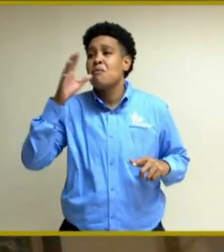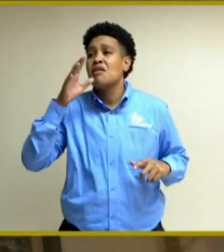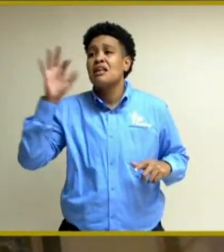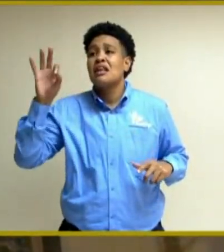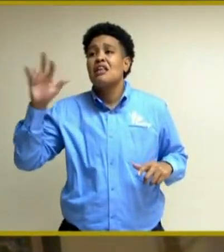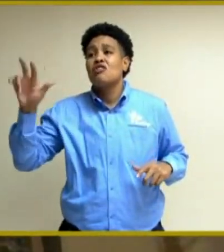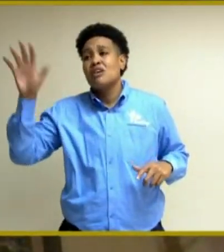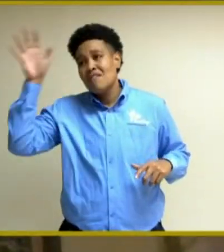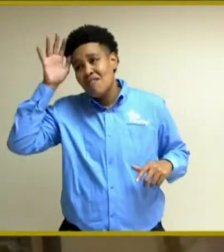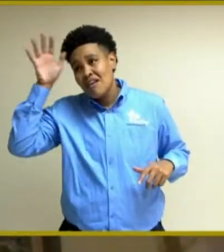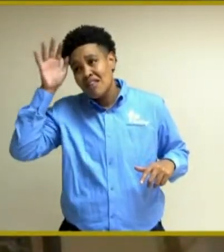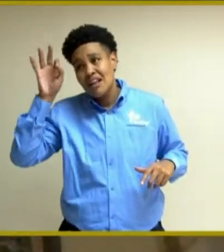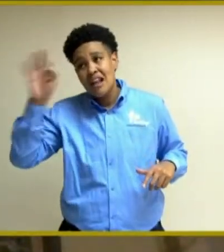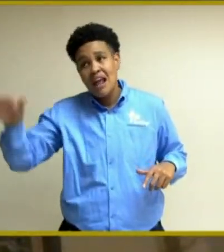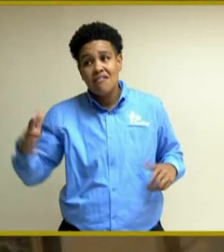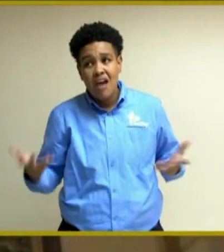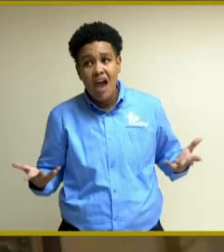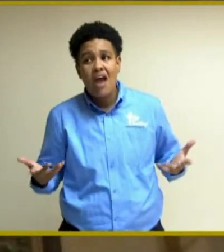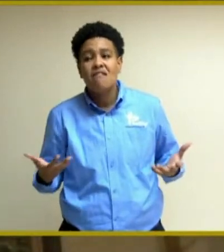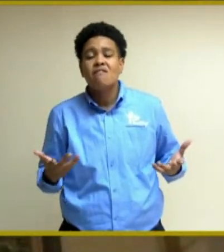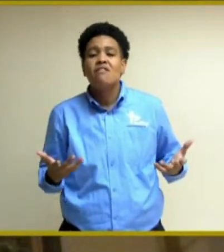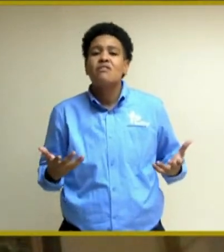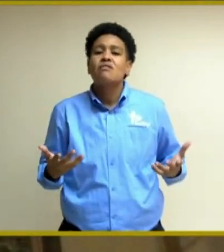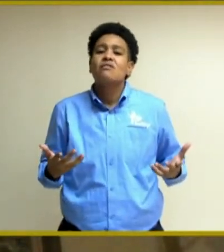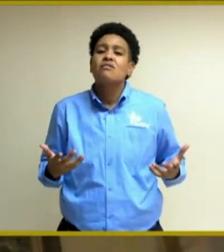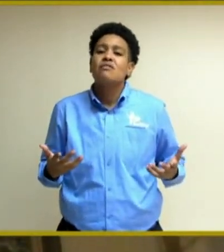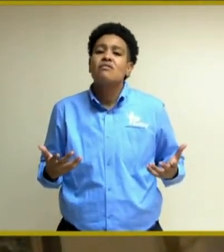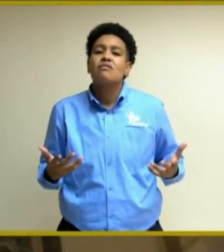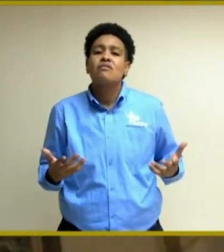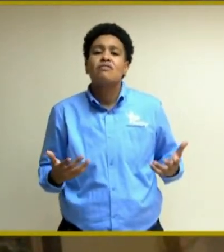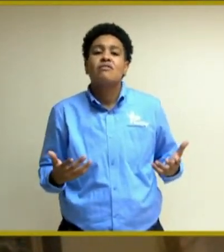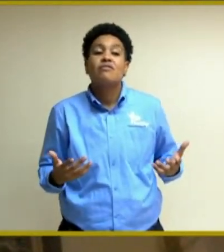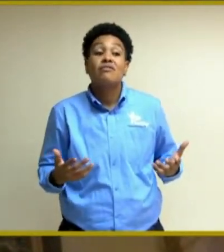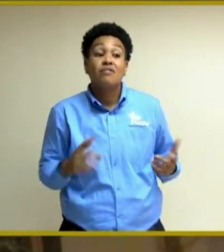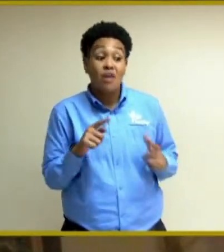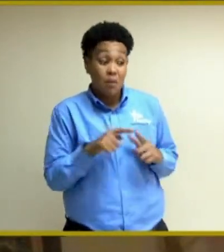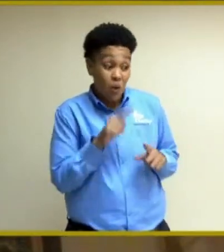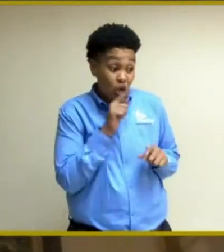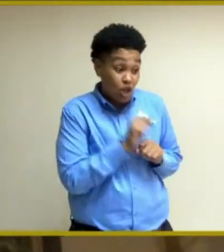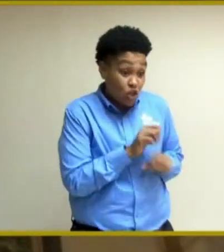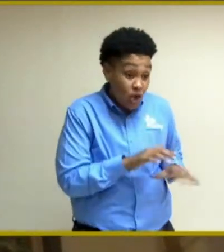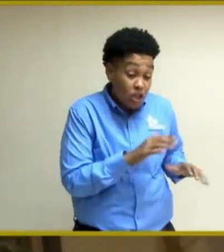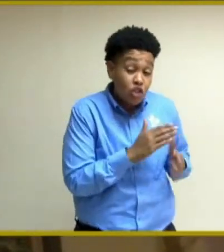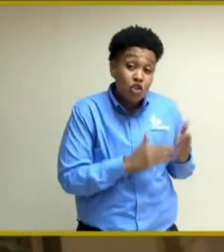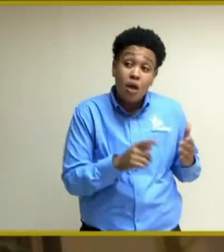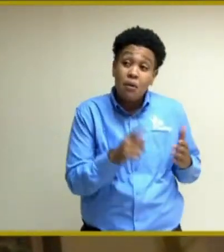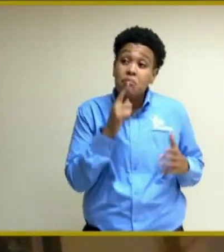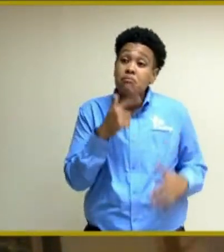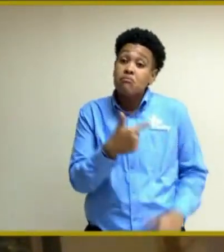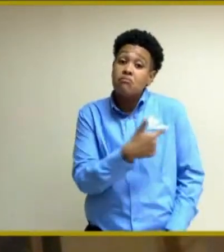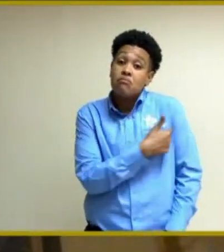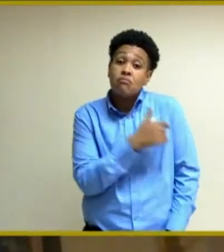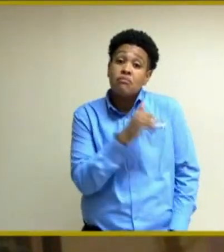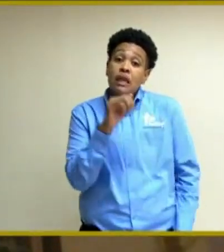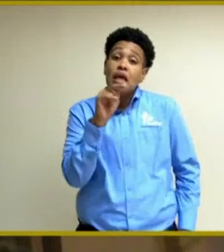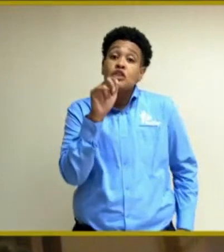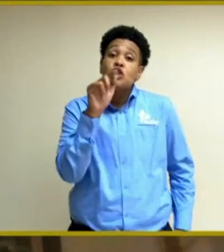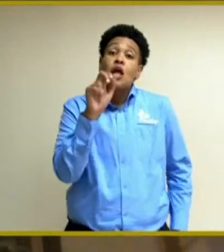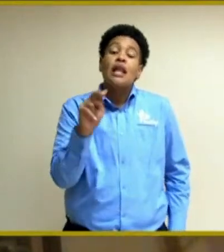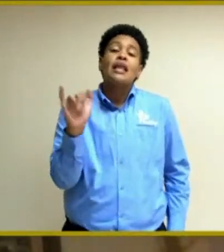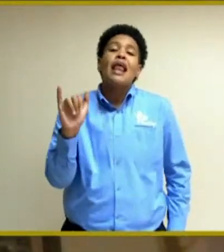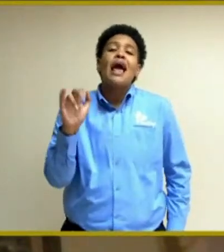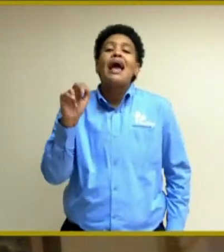the father at 95. So it's about assuring them. Some of them take insulin. It's like an